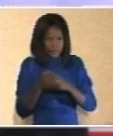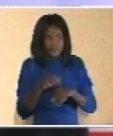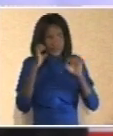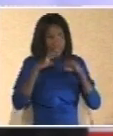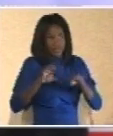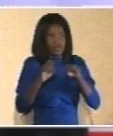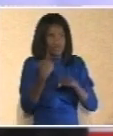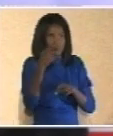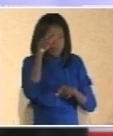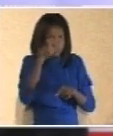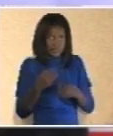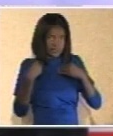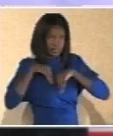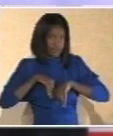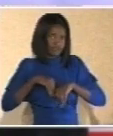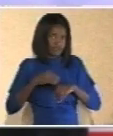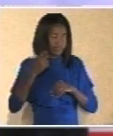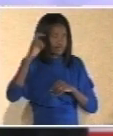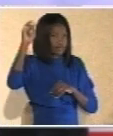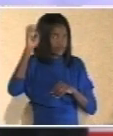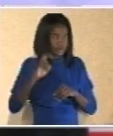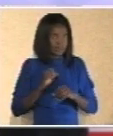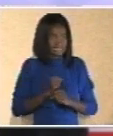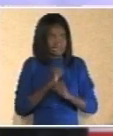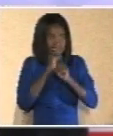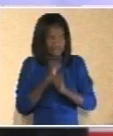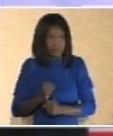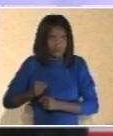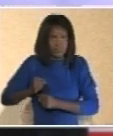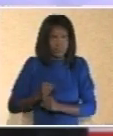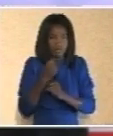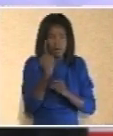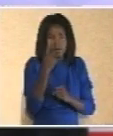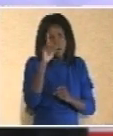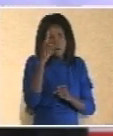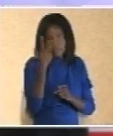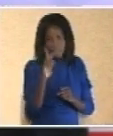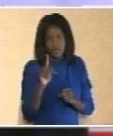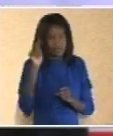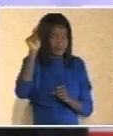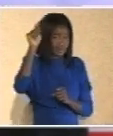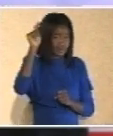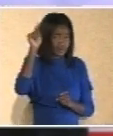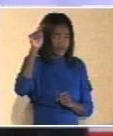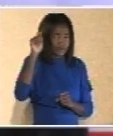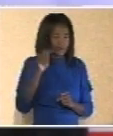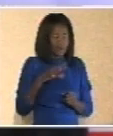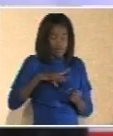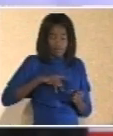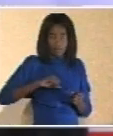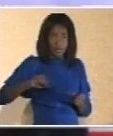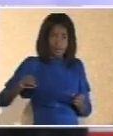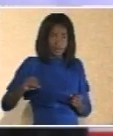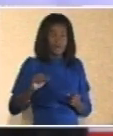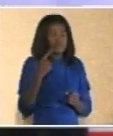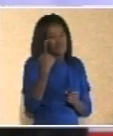from Swakopmund. Oshodonjupa region, also 1 case from Oshwarongo. And Omaheke